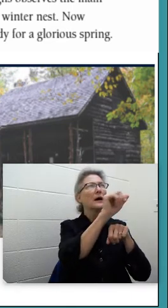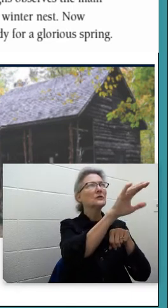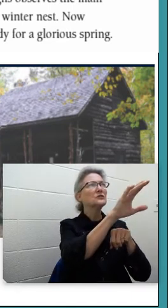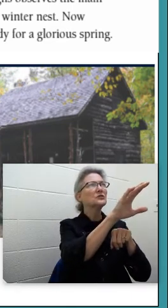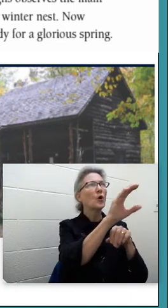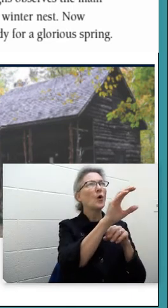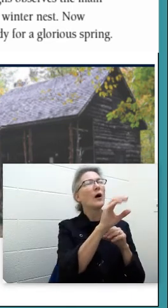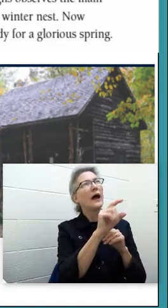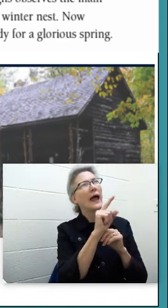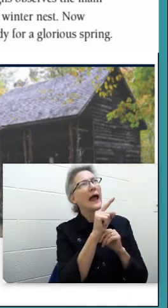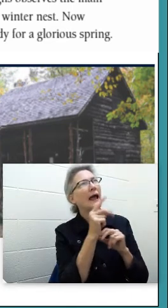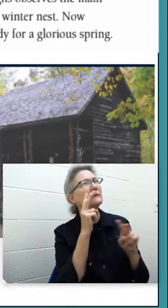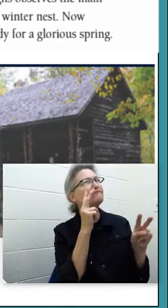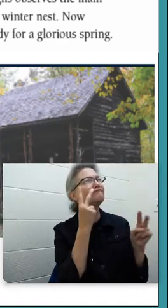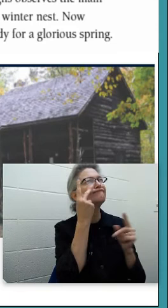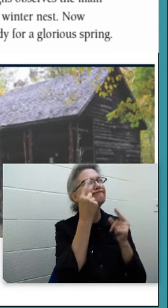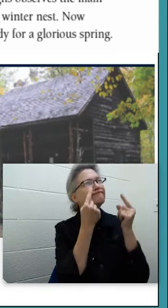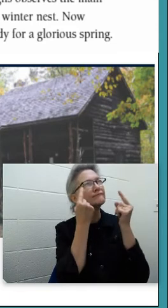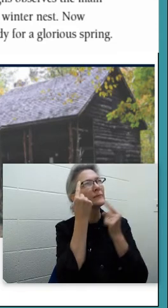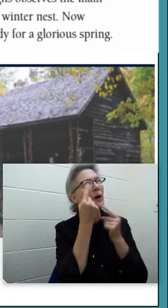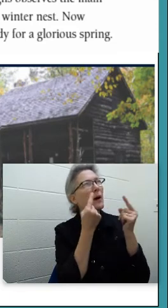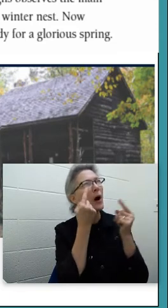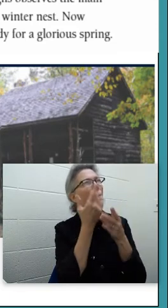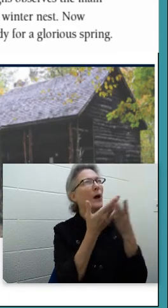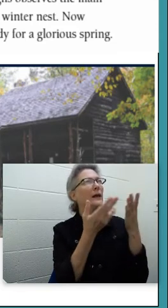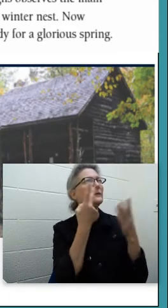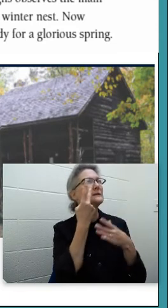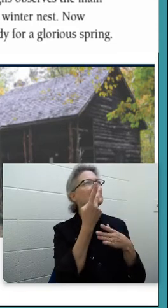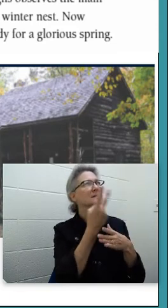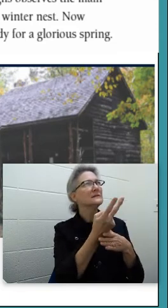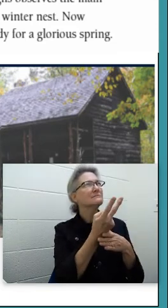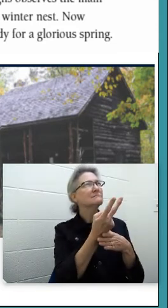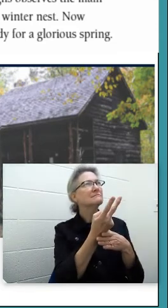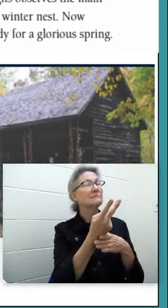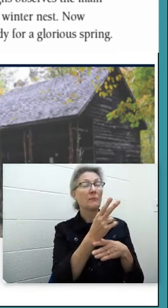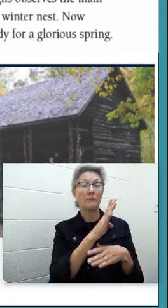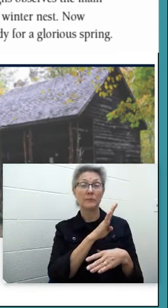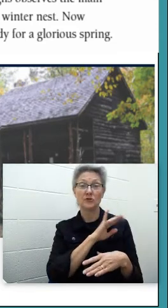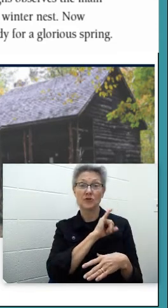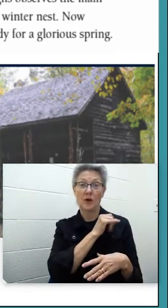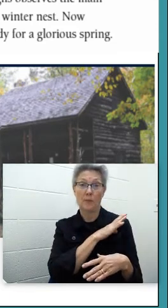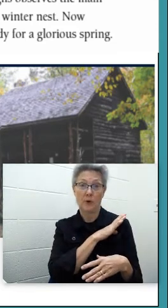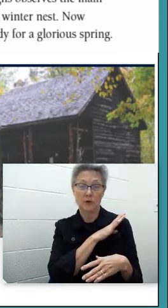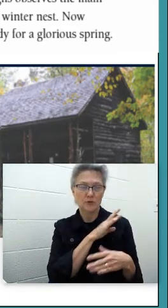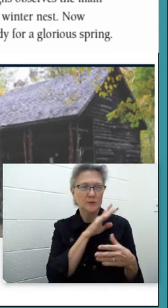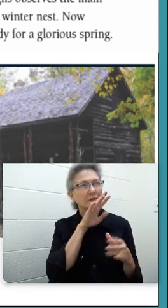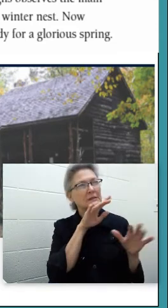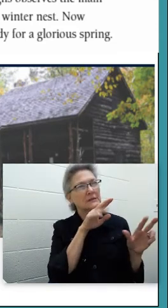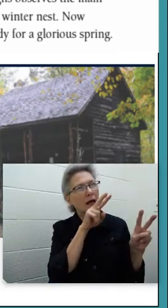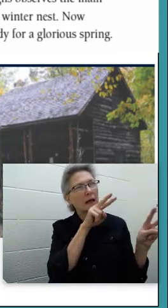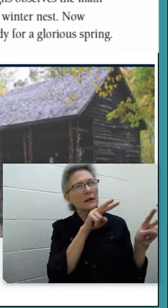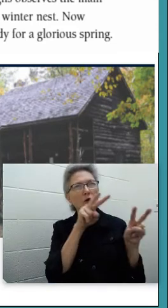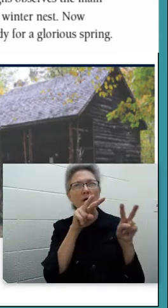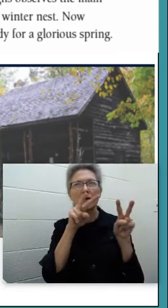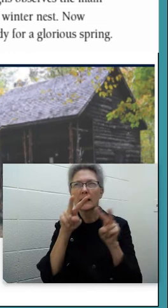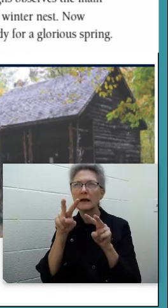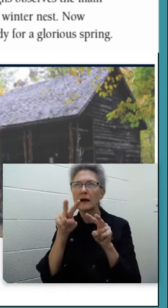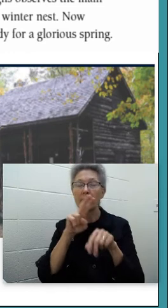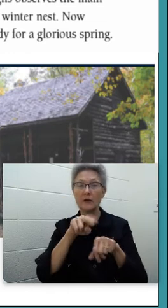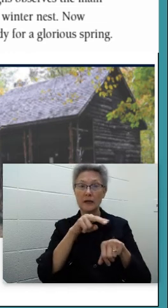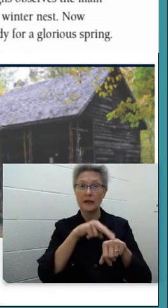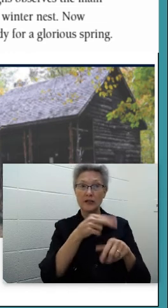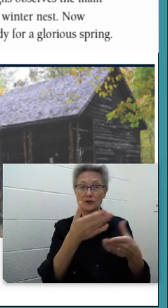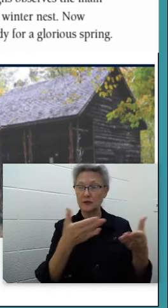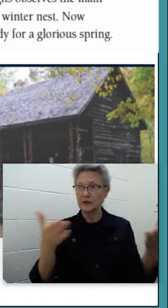Catskills, and think deeply about what he was seeing. Burroughs' habit of studying and reflecting on nature stayed with him